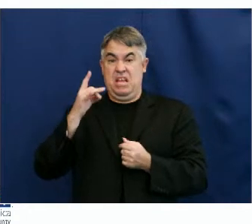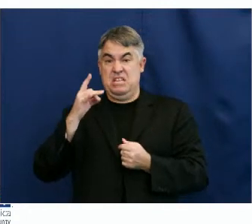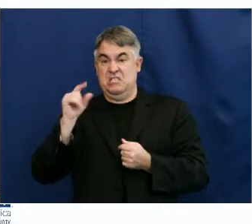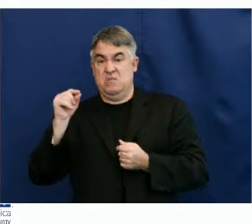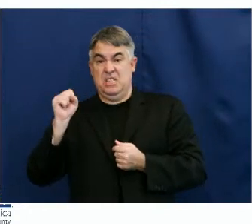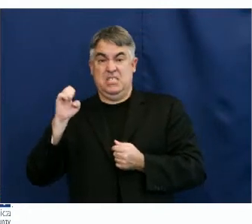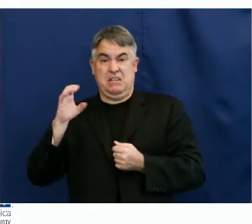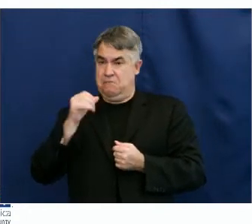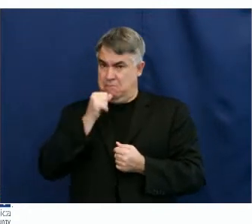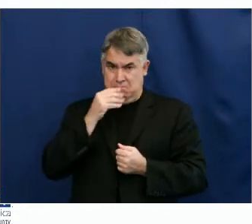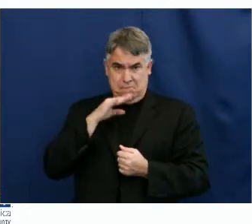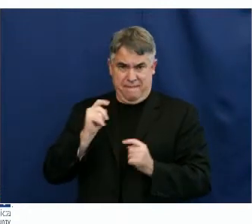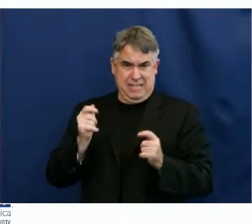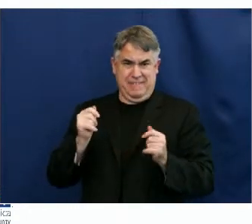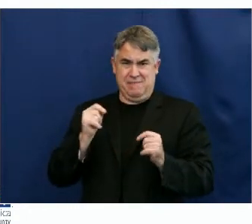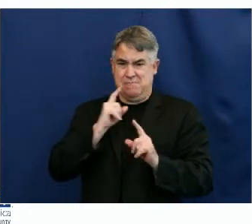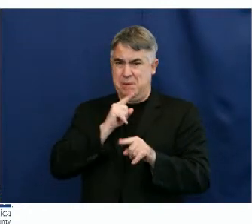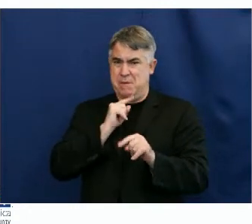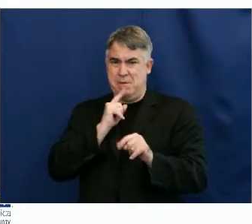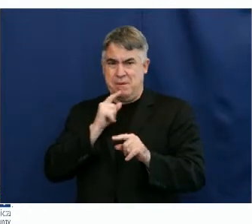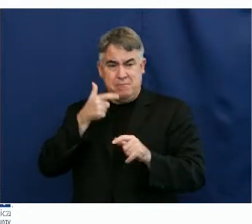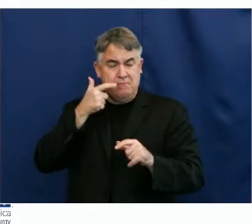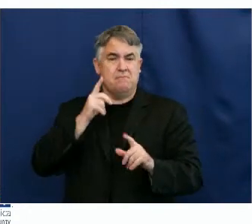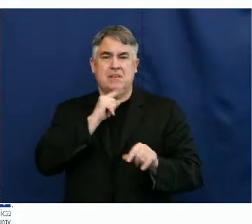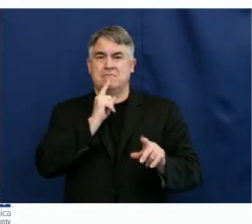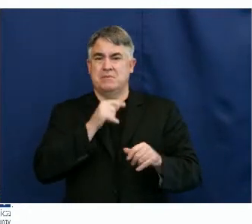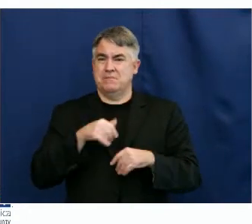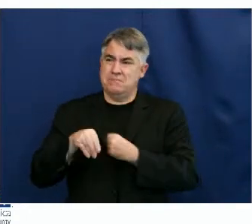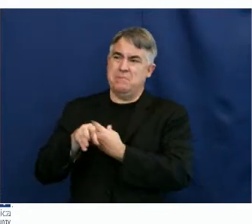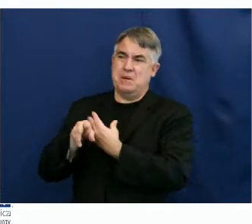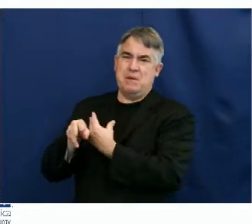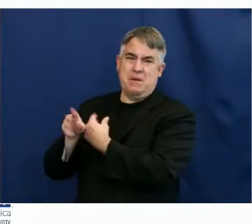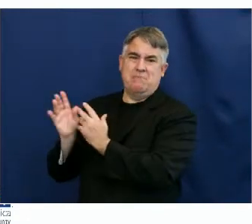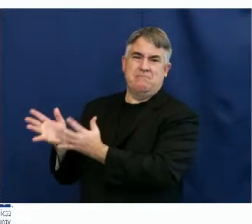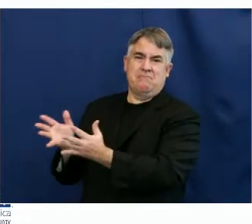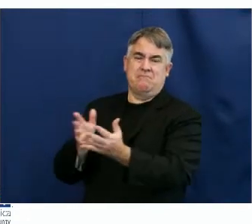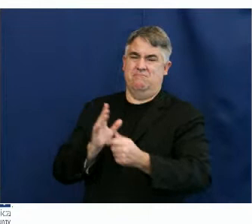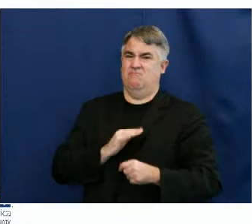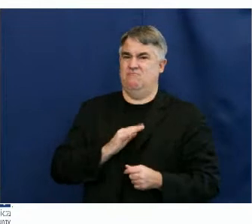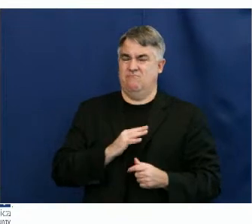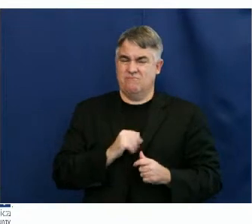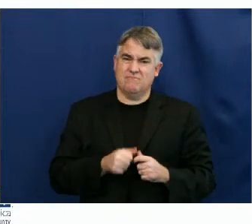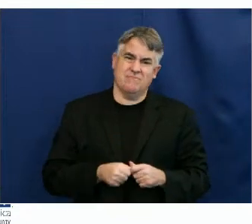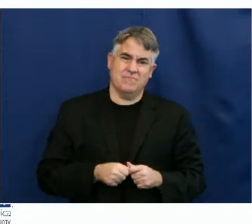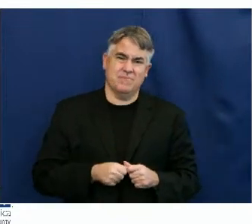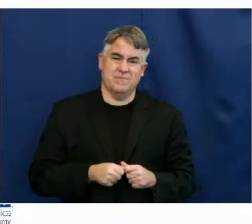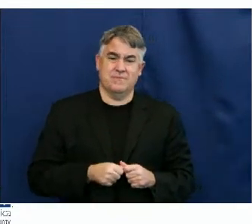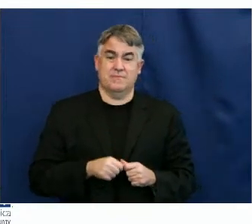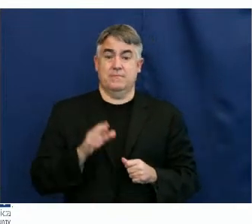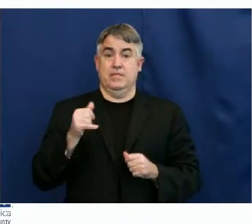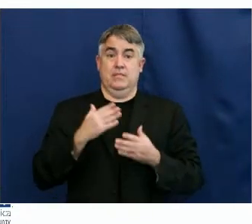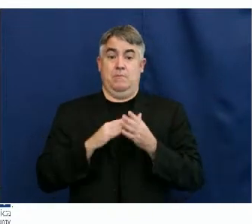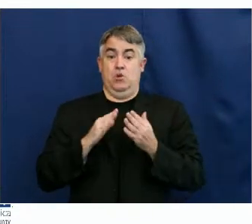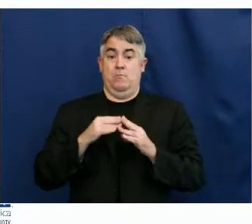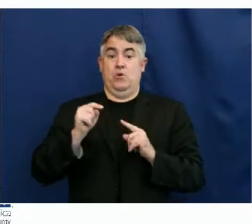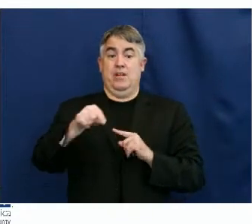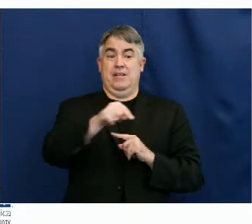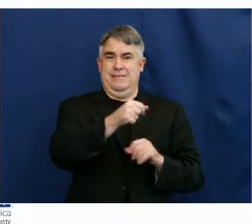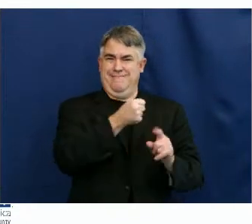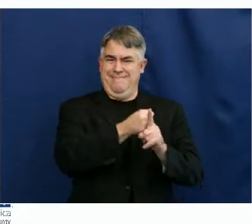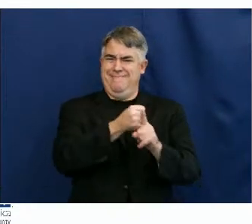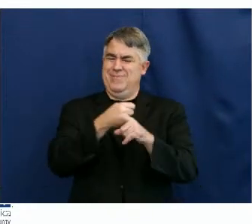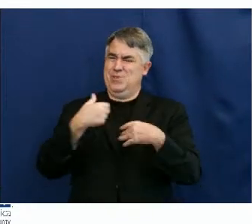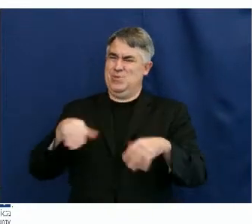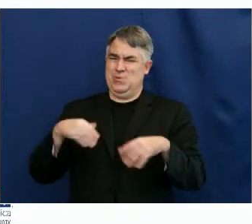operator, and the ability to schedule appointments. We have locations in the hardest hit communities. We've been piloting no appointment